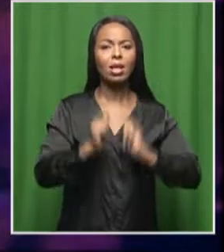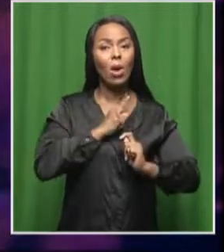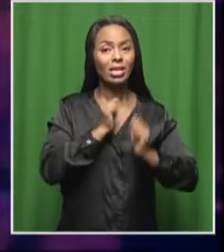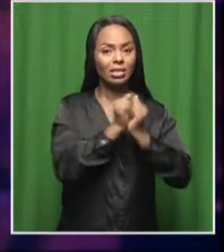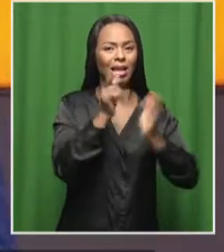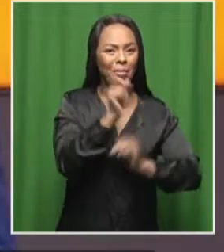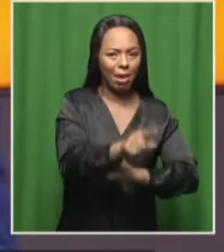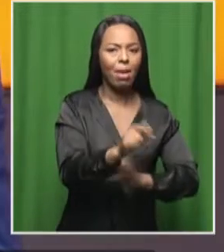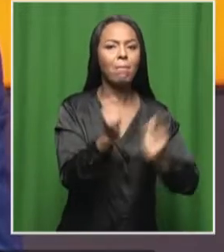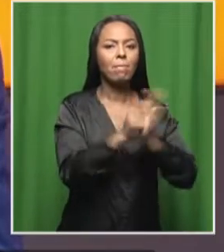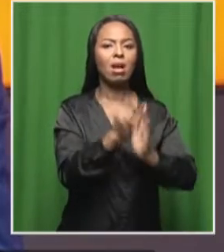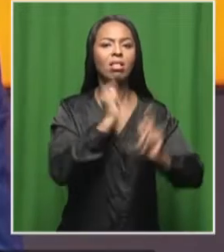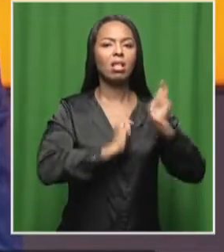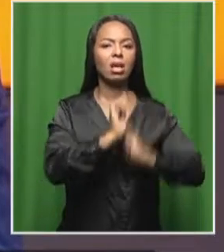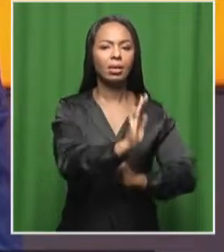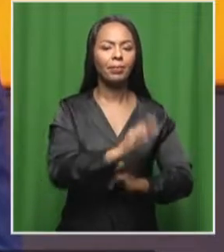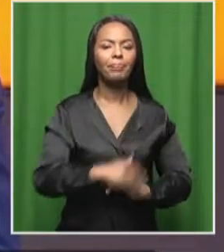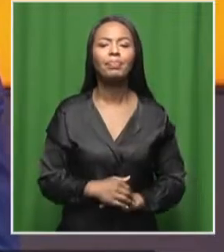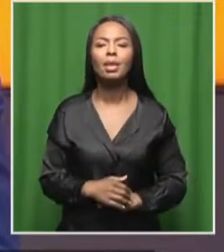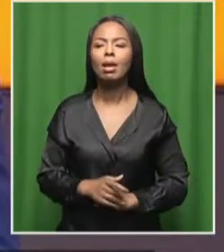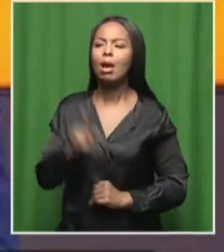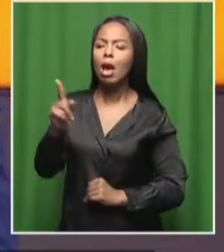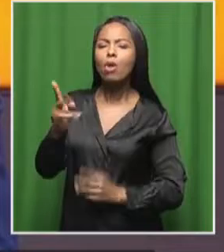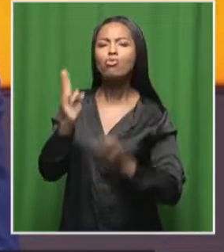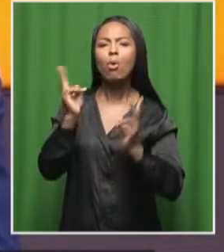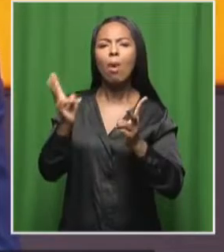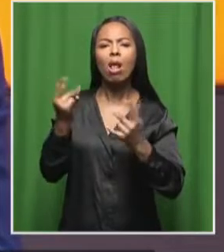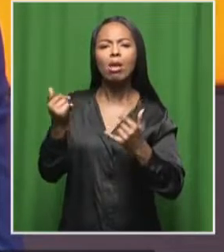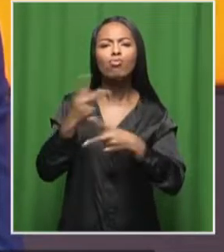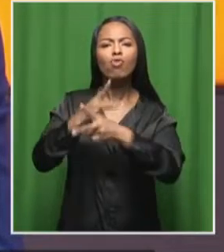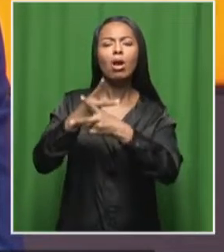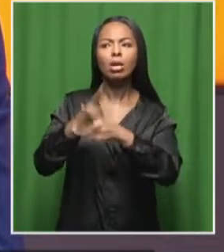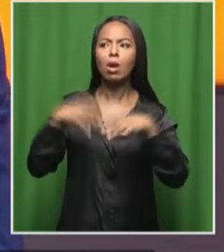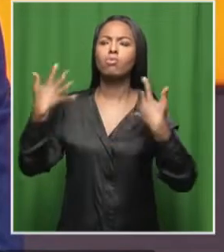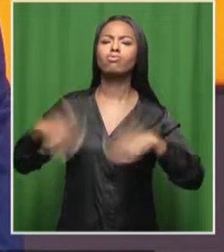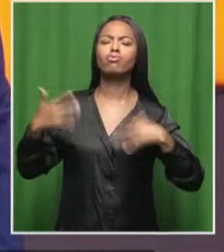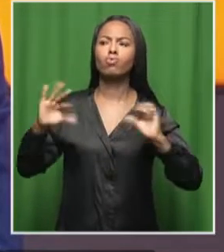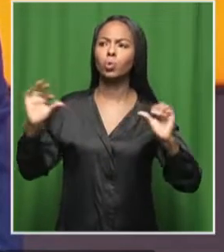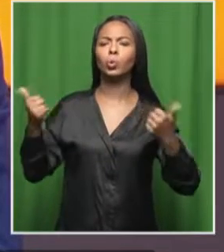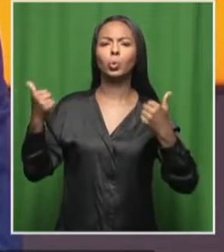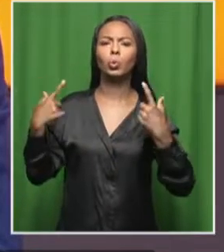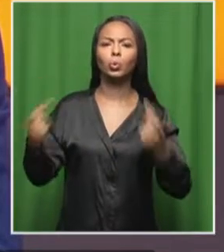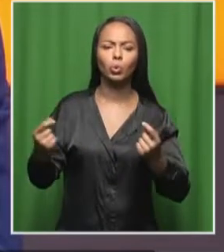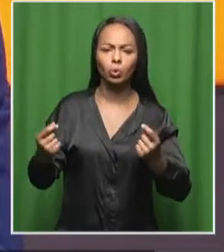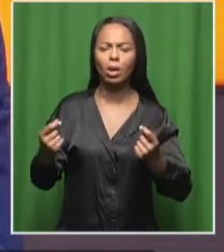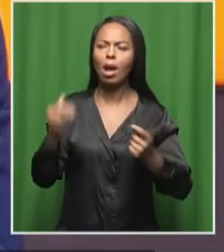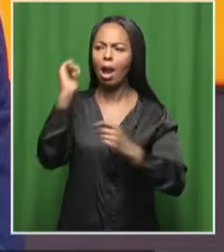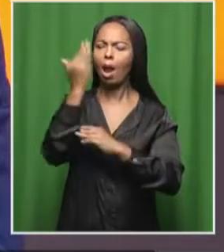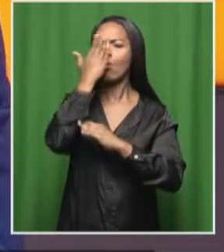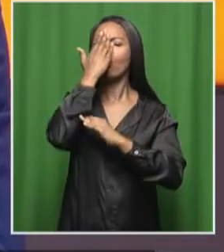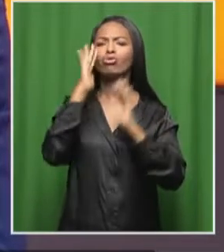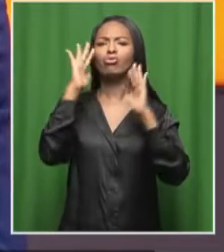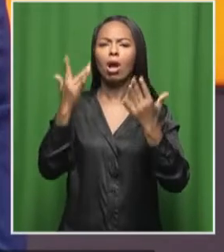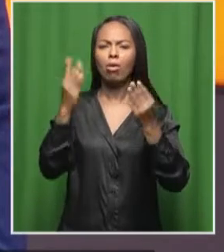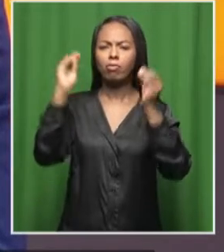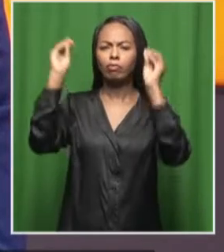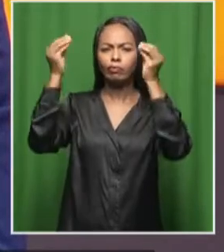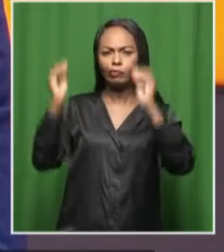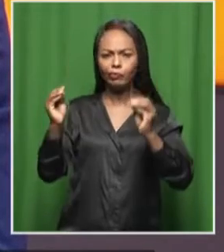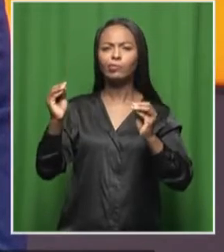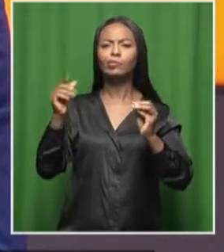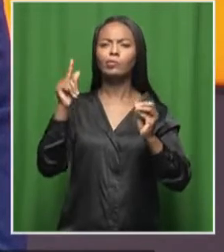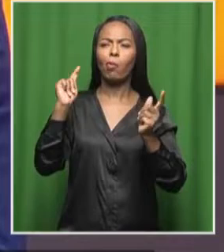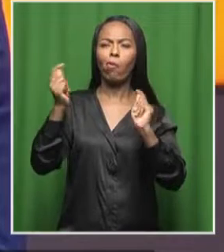Yeah. And the original production was so groundbreaking, hey? And how then did you approach, revitalizing or